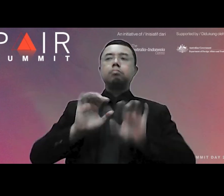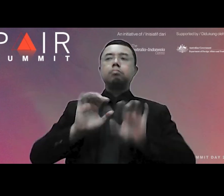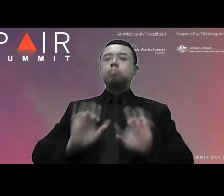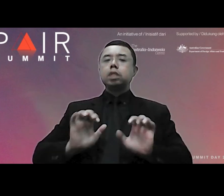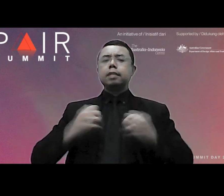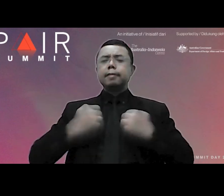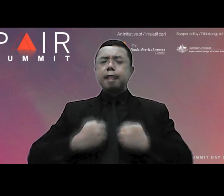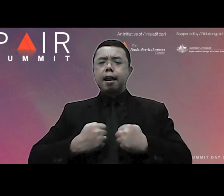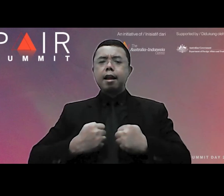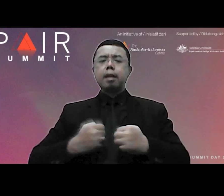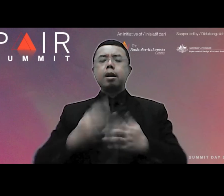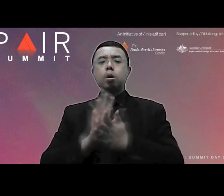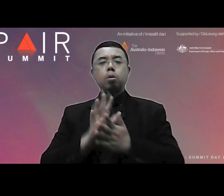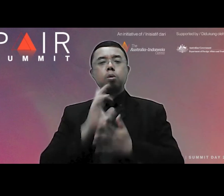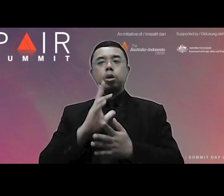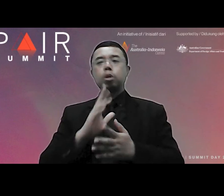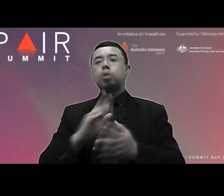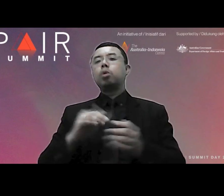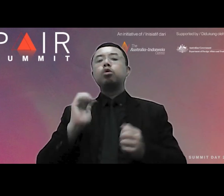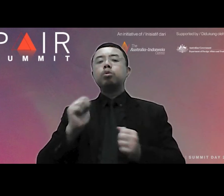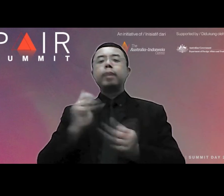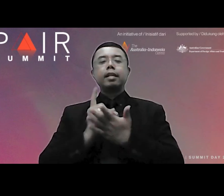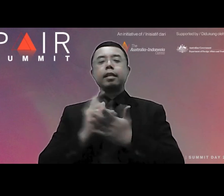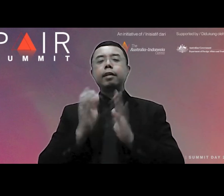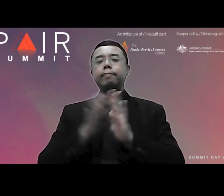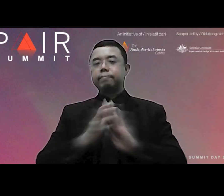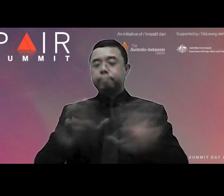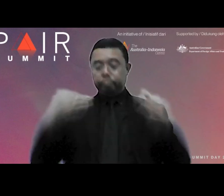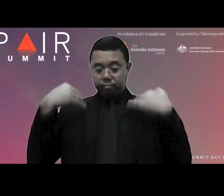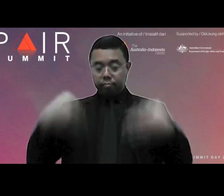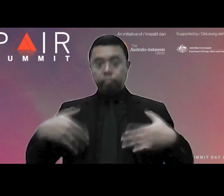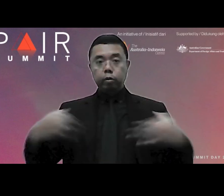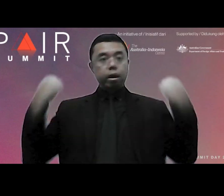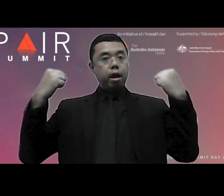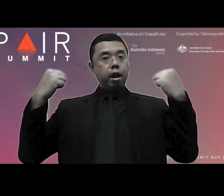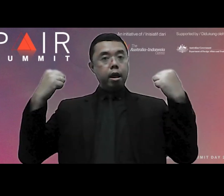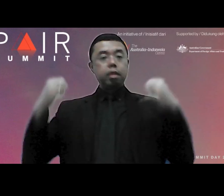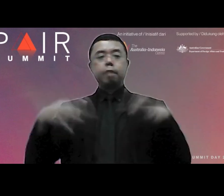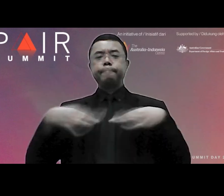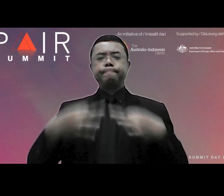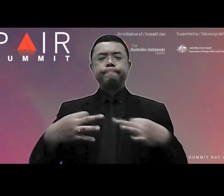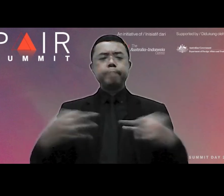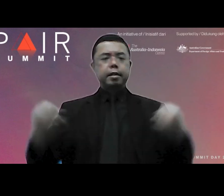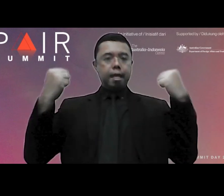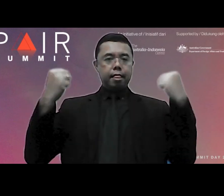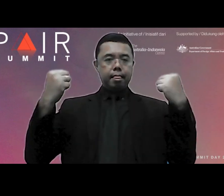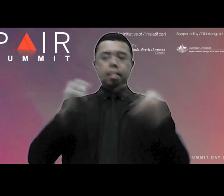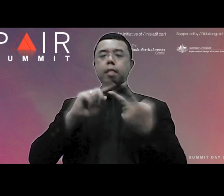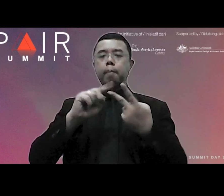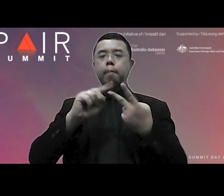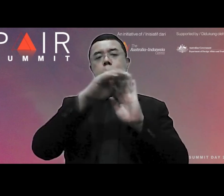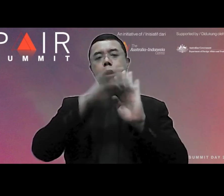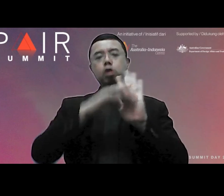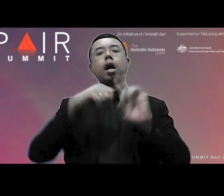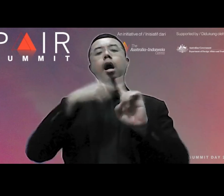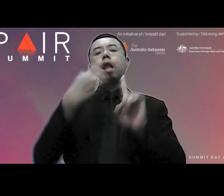well-being, and have been under a lot of strain. And occupational health and safety policies are so crucial in supporting these workers.